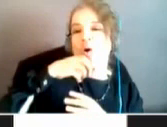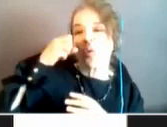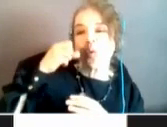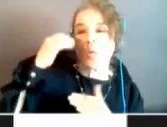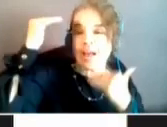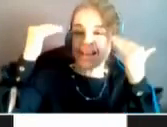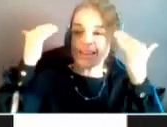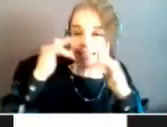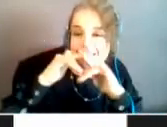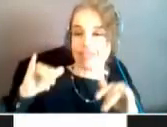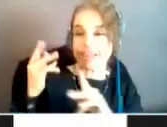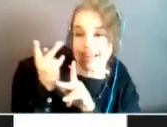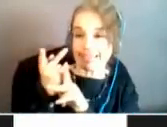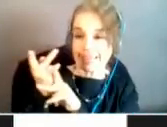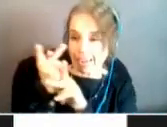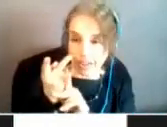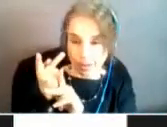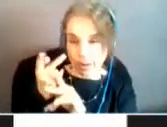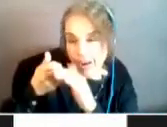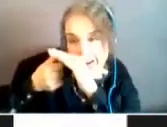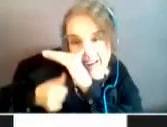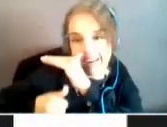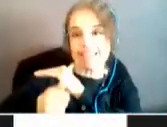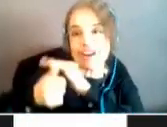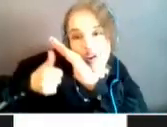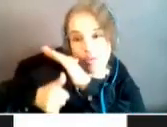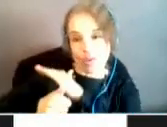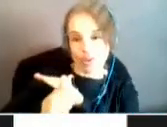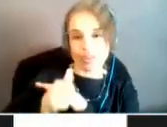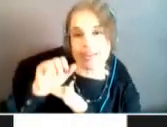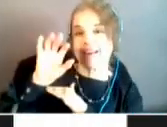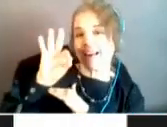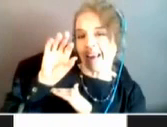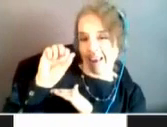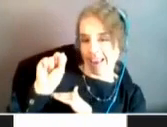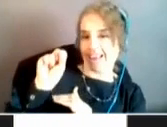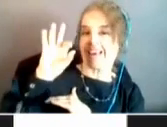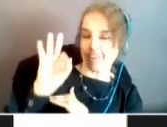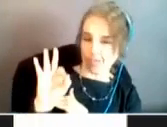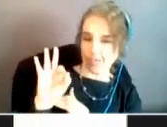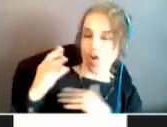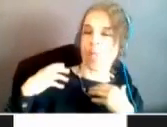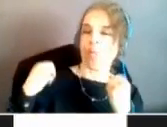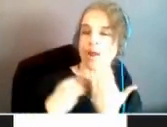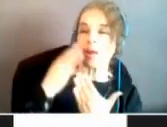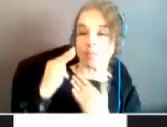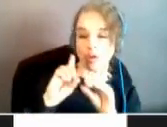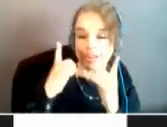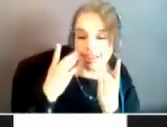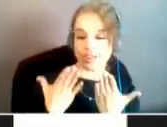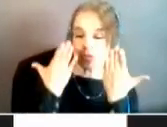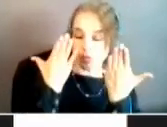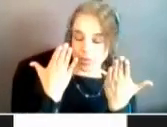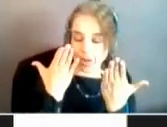Adult System of Care under the RUHS Behavioral Health Department. It provides services